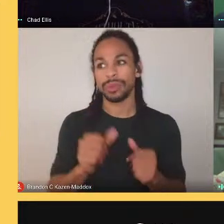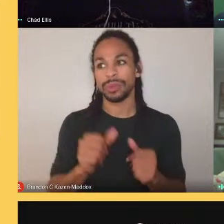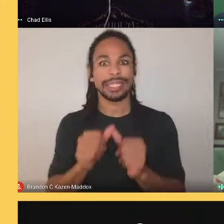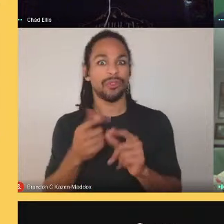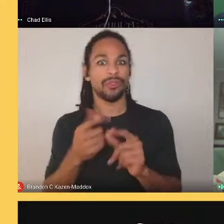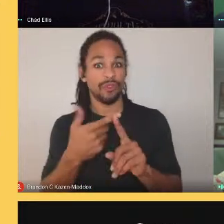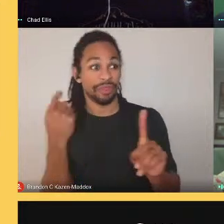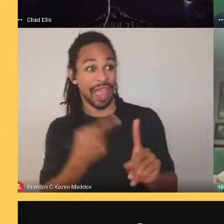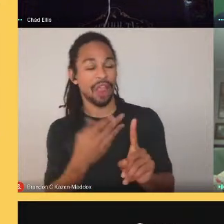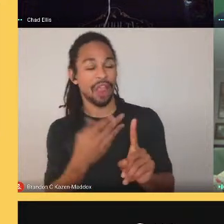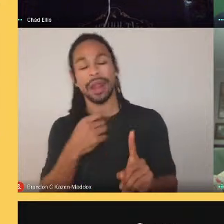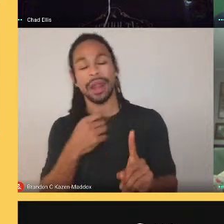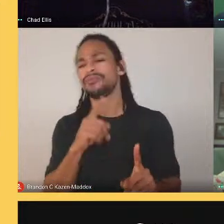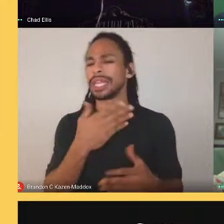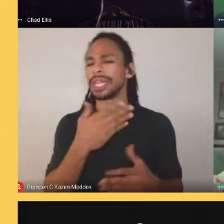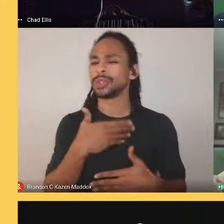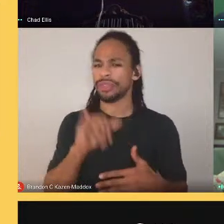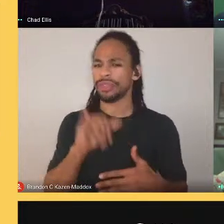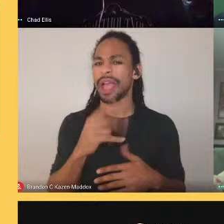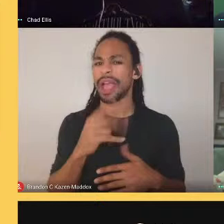And